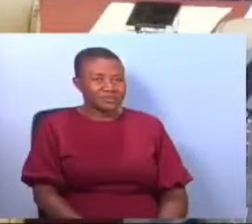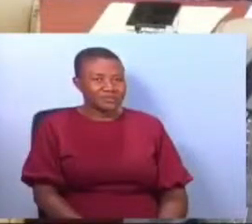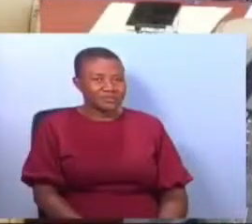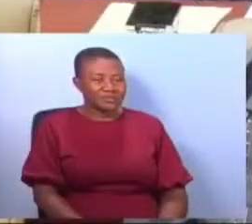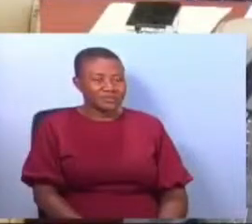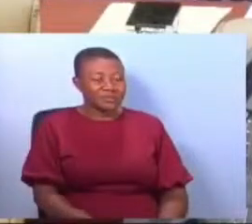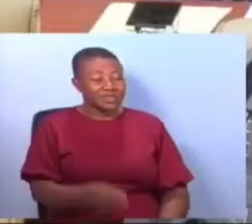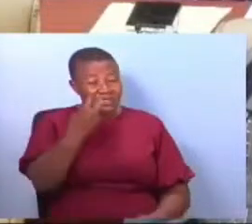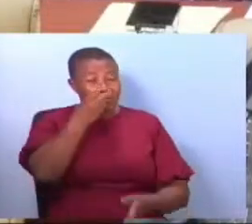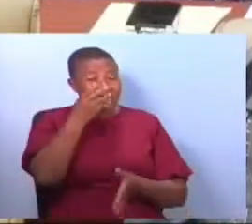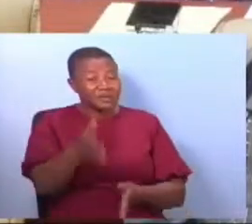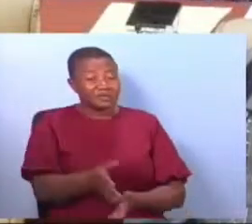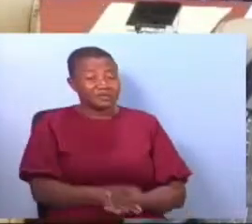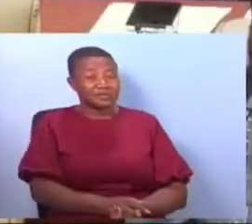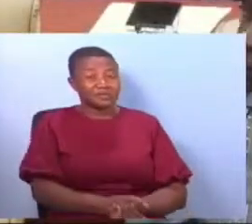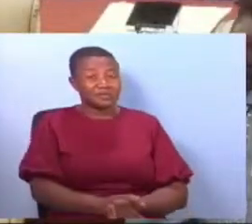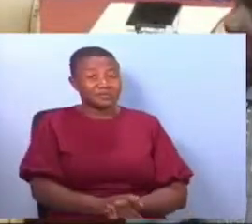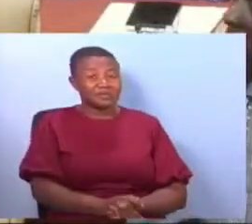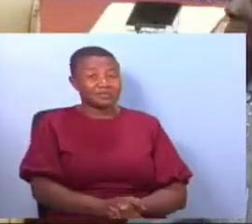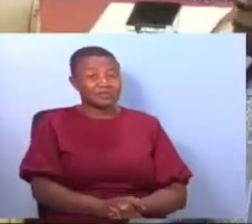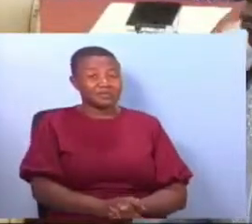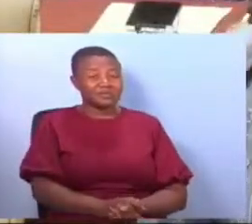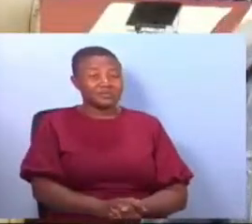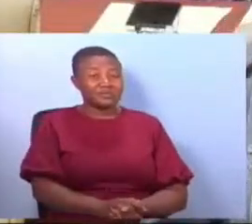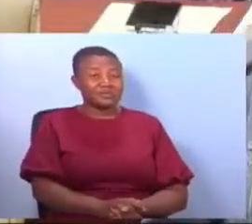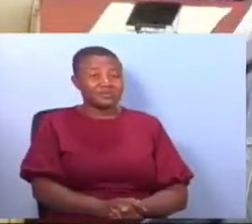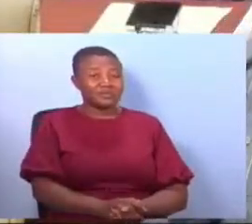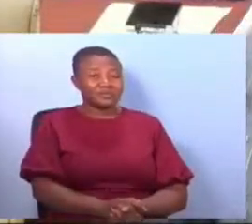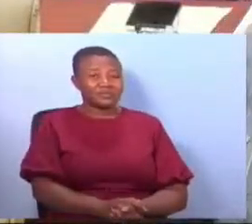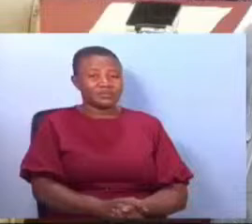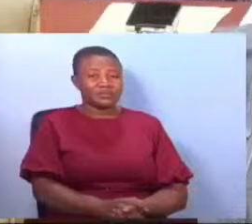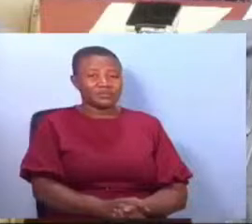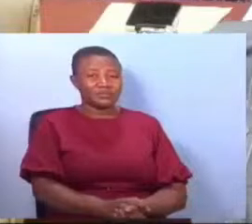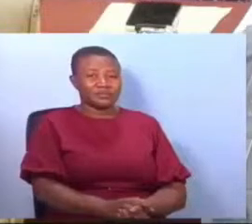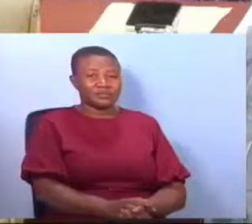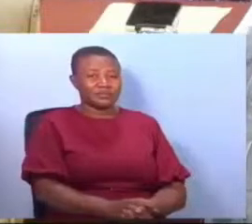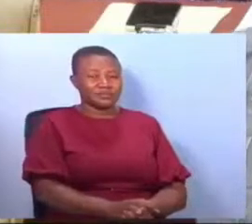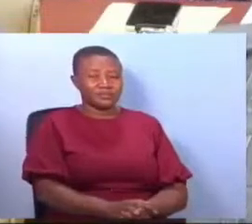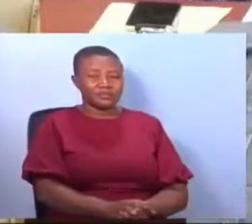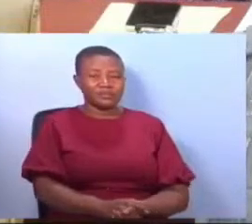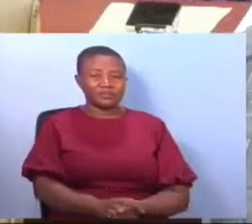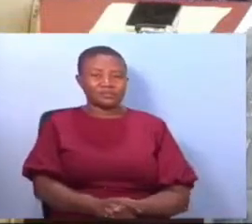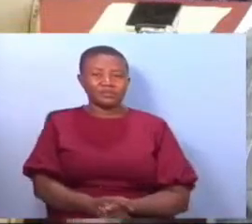Mr. Speaker, and in the fifth,